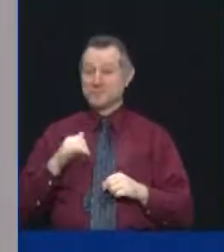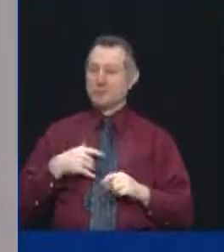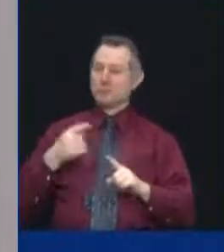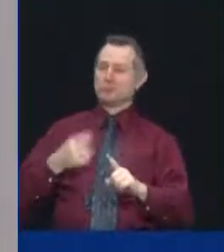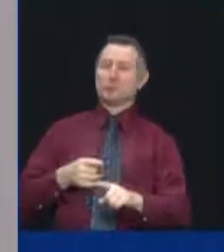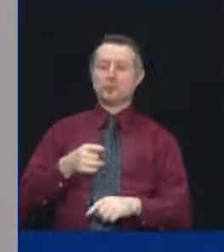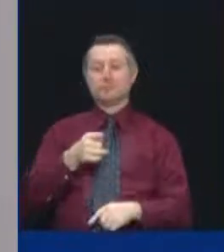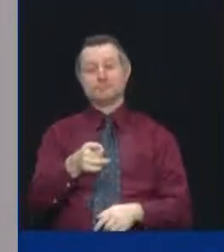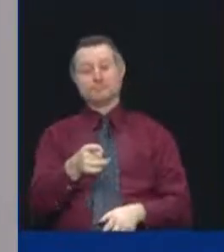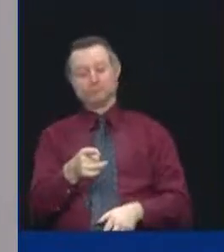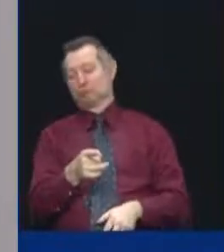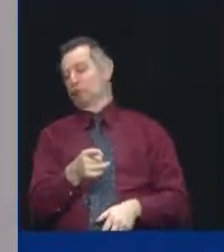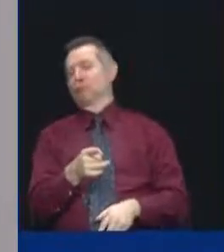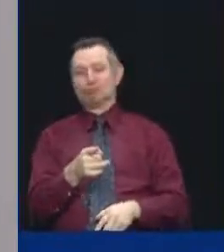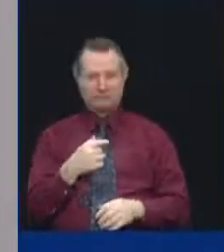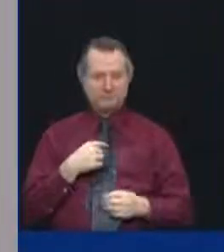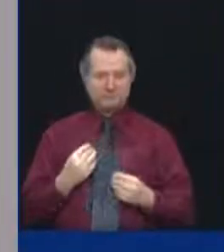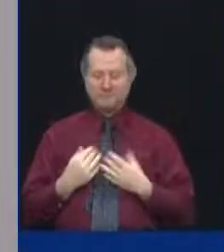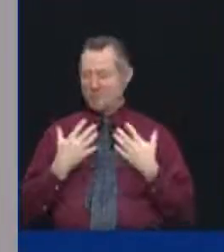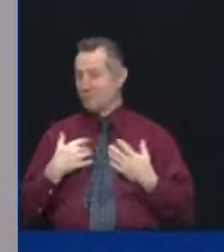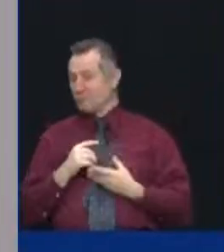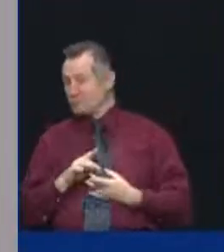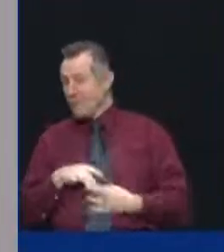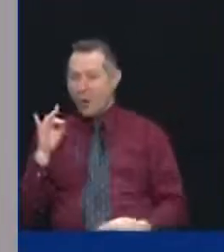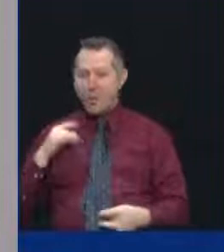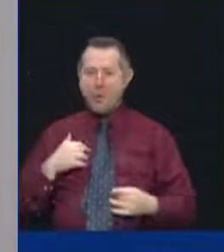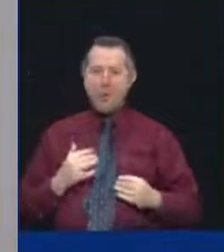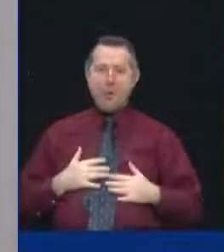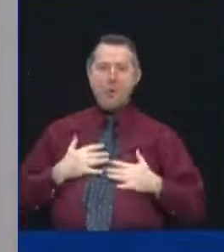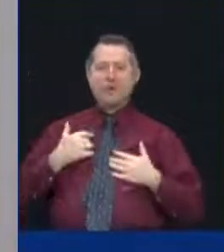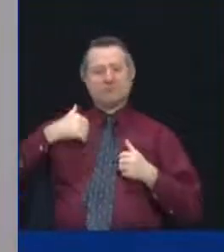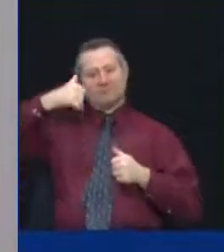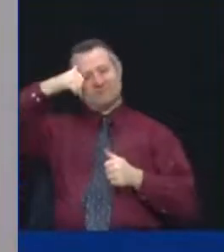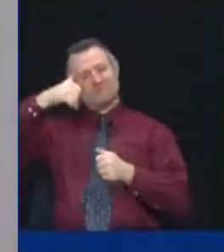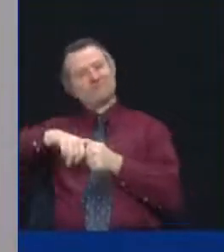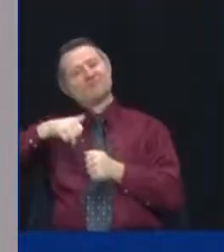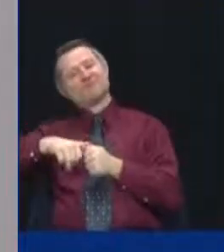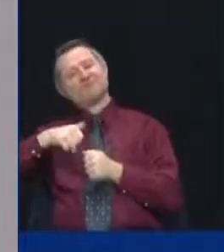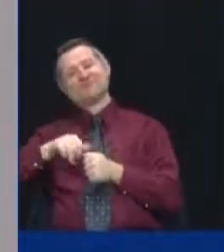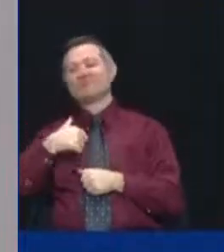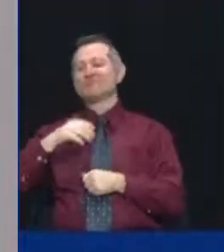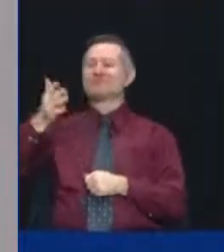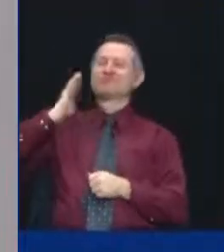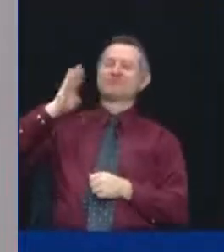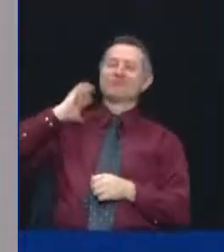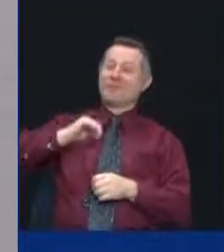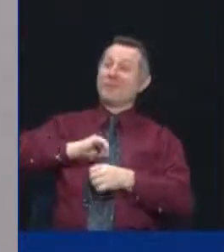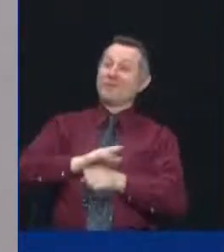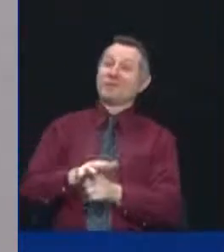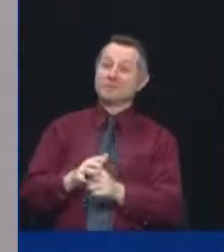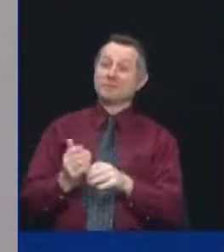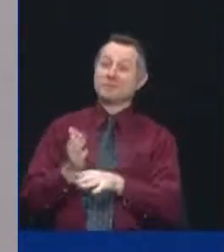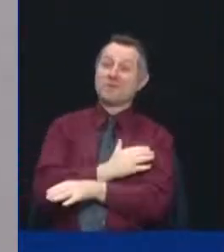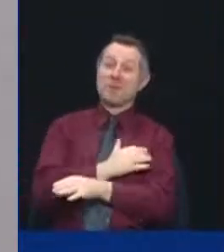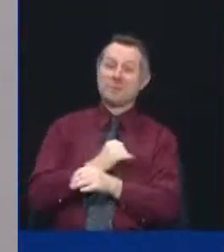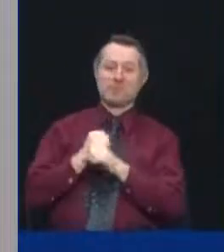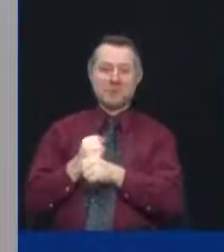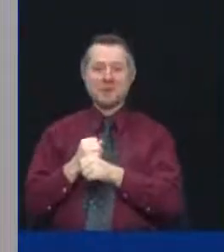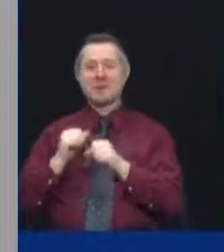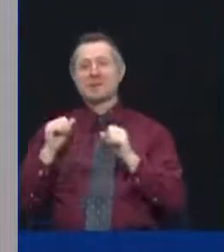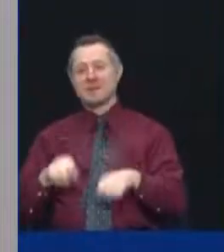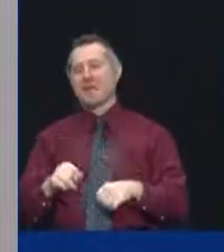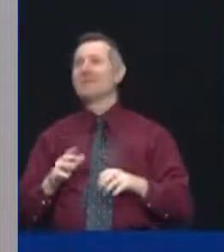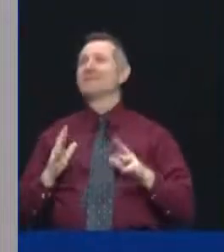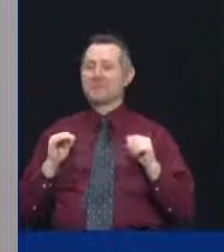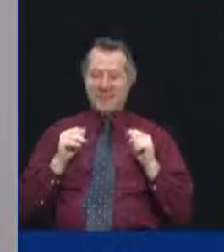us spirit. It reminded us of the way it used to be and the way it can be again. So